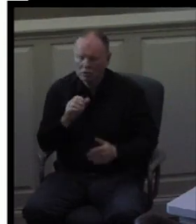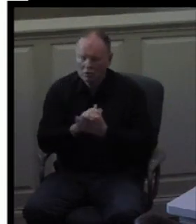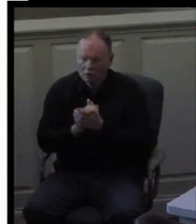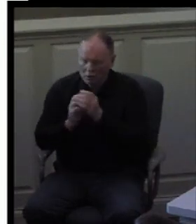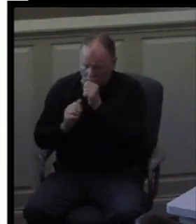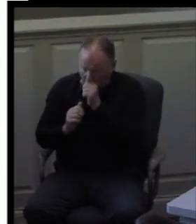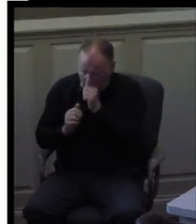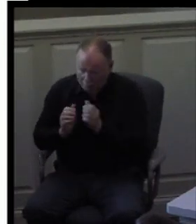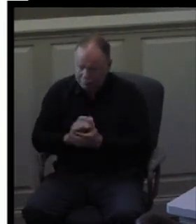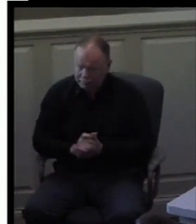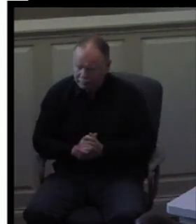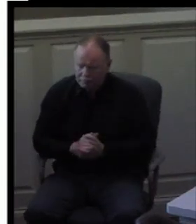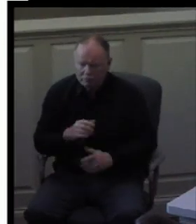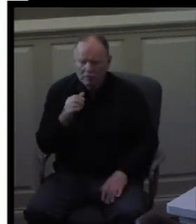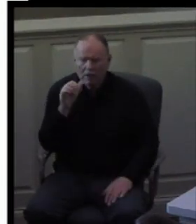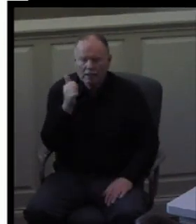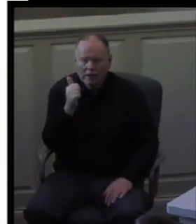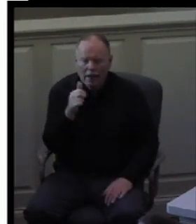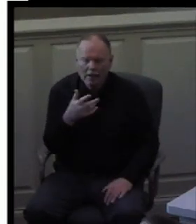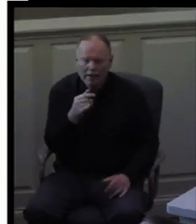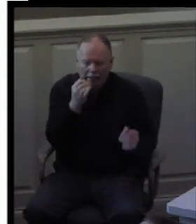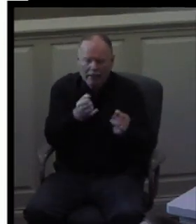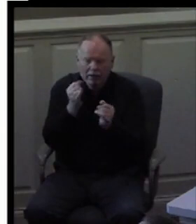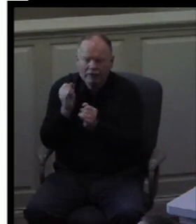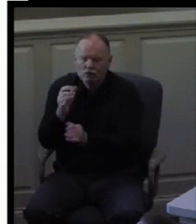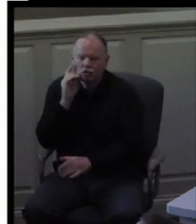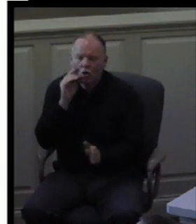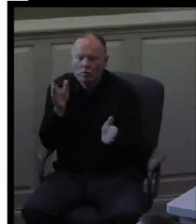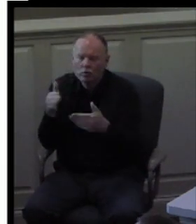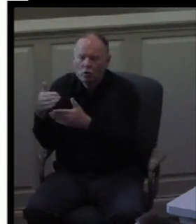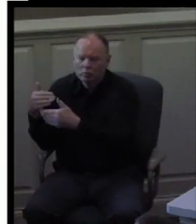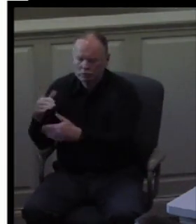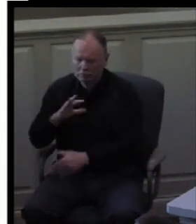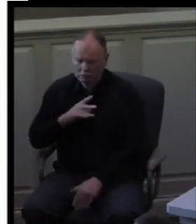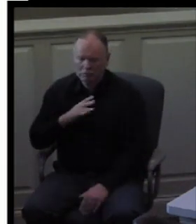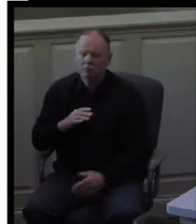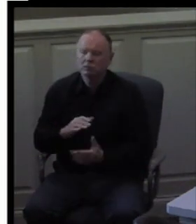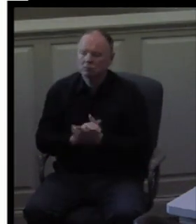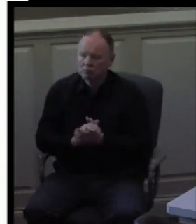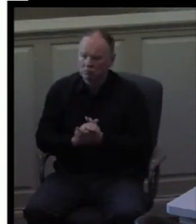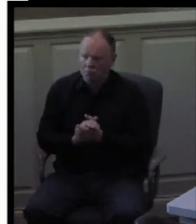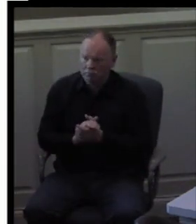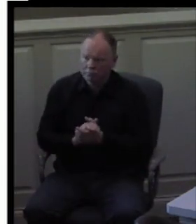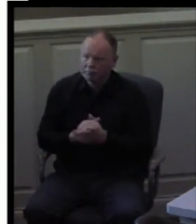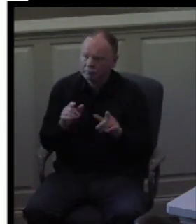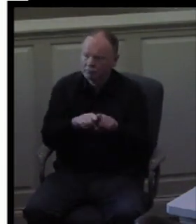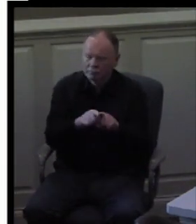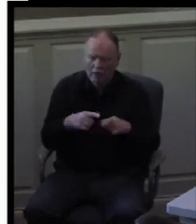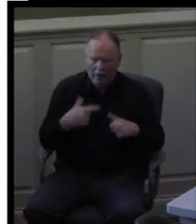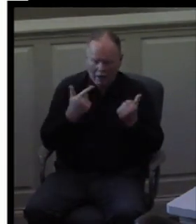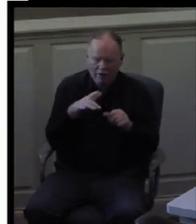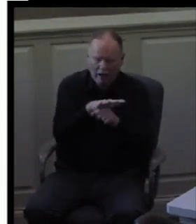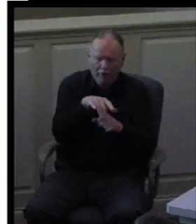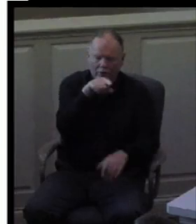got 10 private dormitories, very generous. And then their living